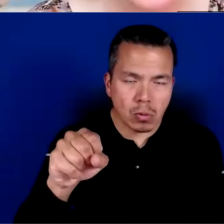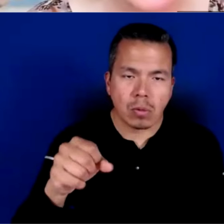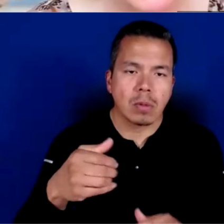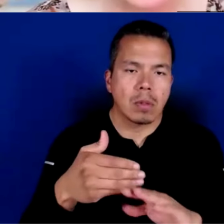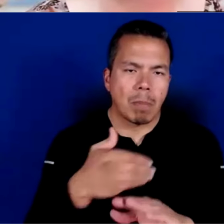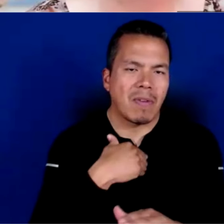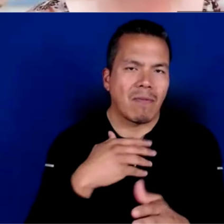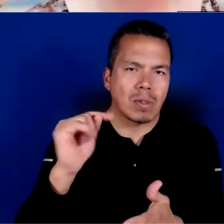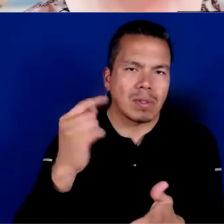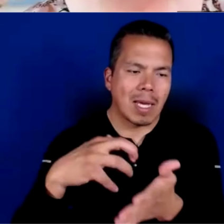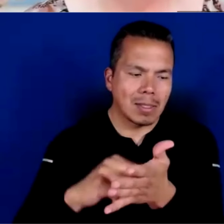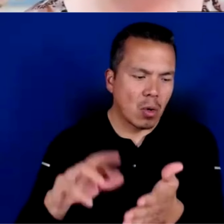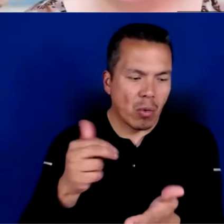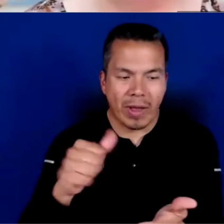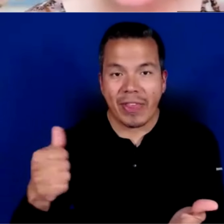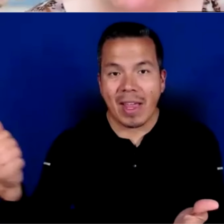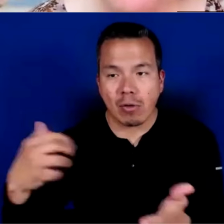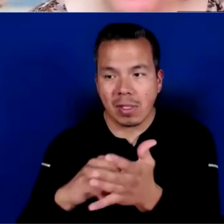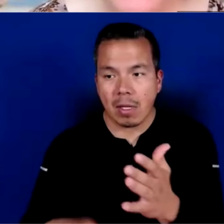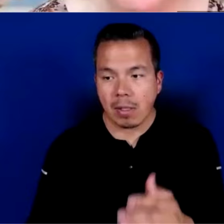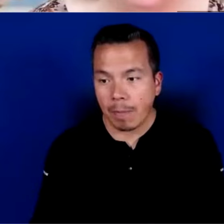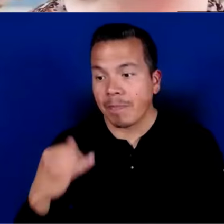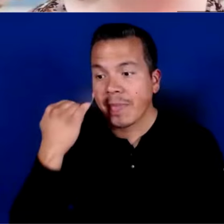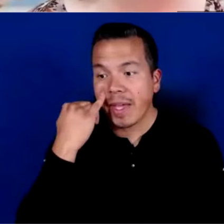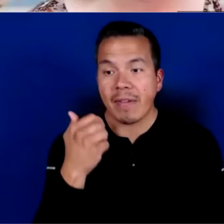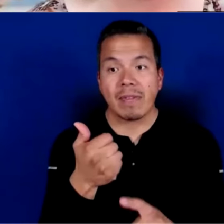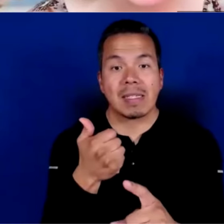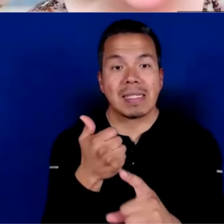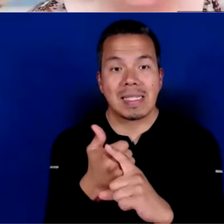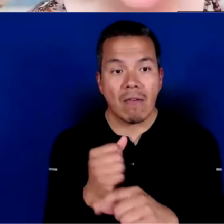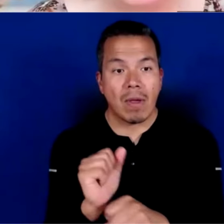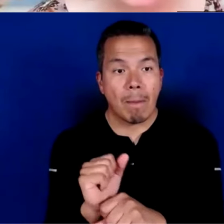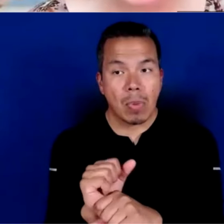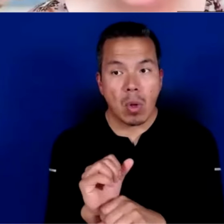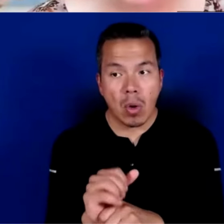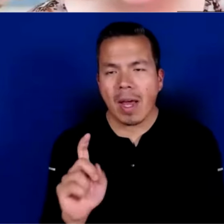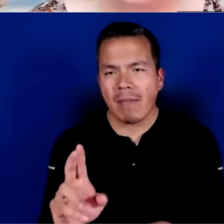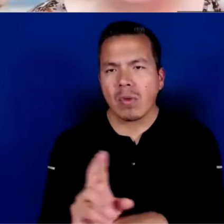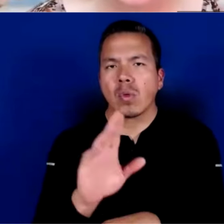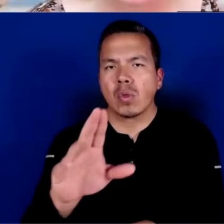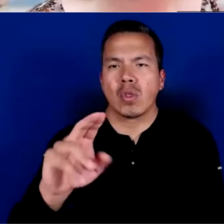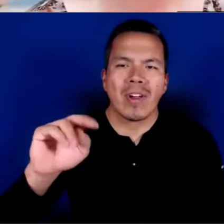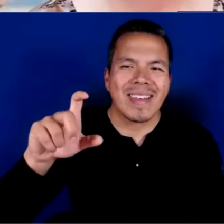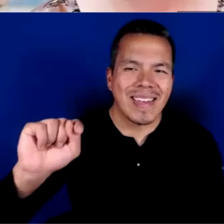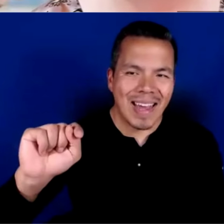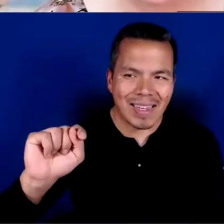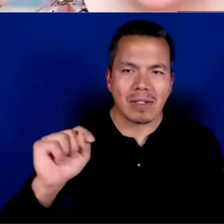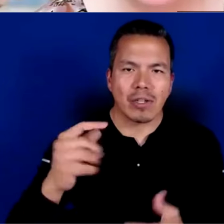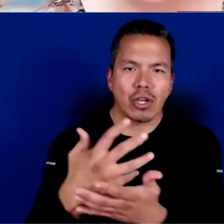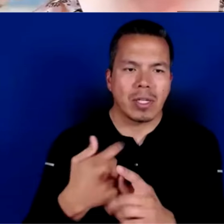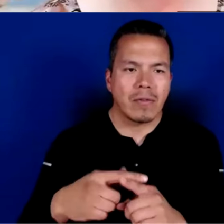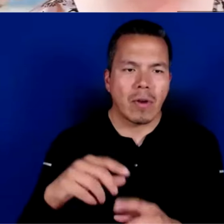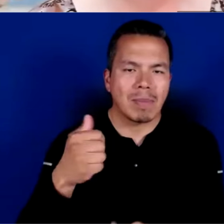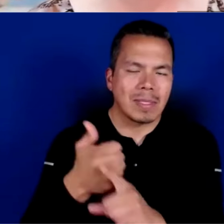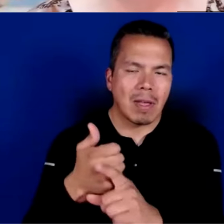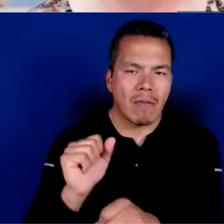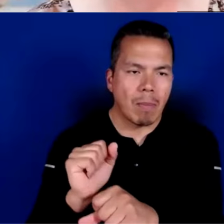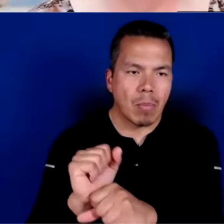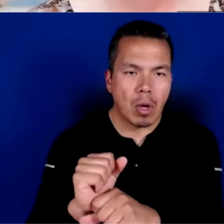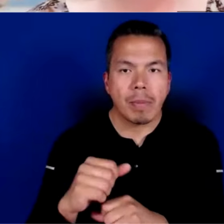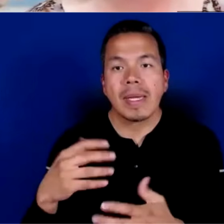anything else is deducted. If you are self-employed, though, they use your net earnings from self-employment. So they take your income from